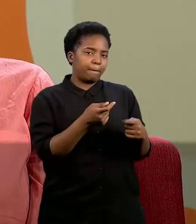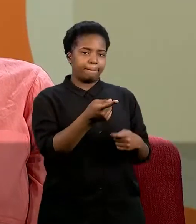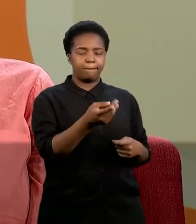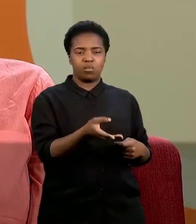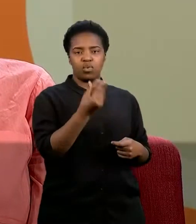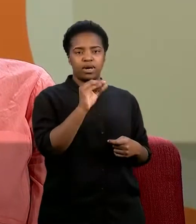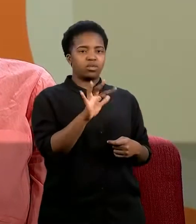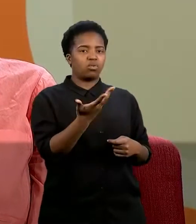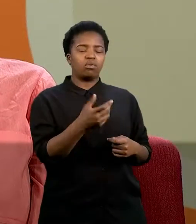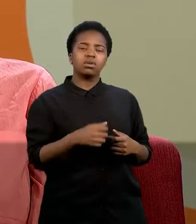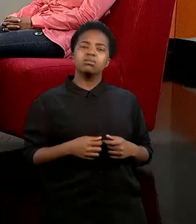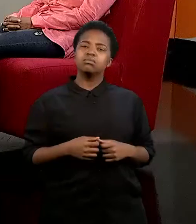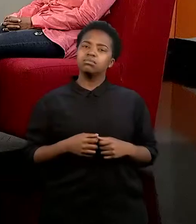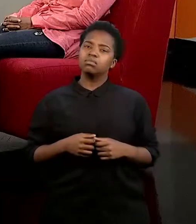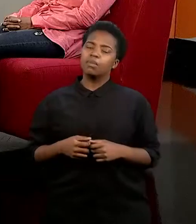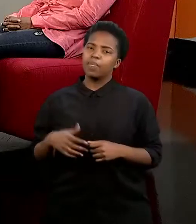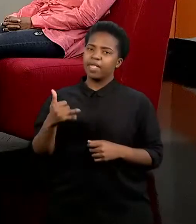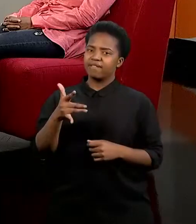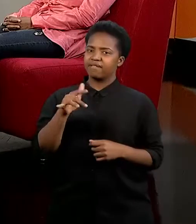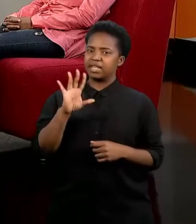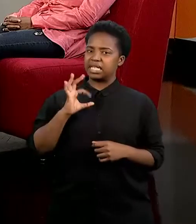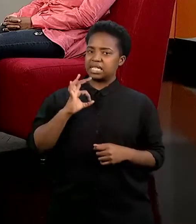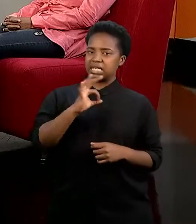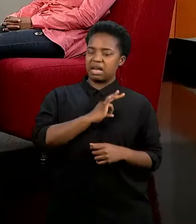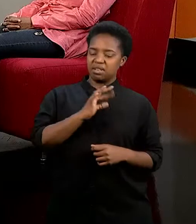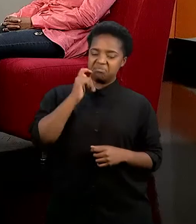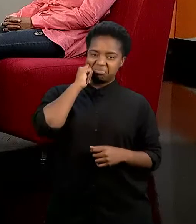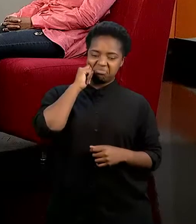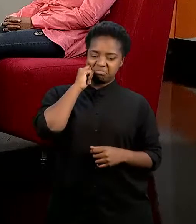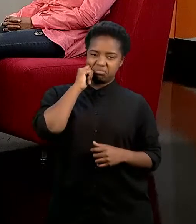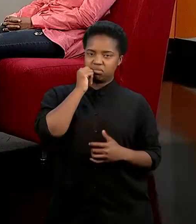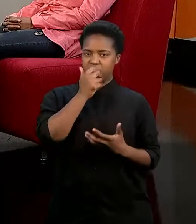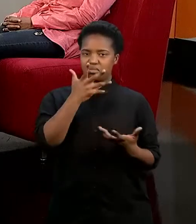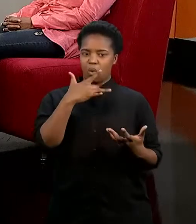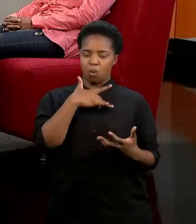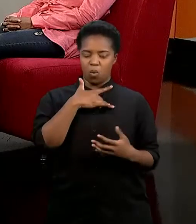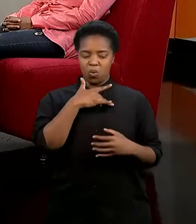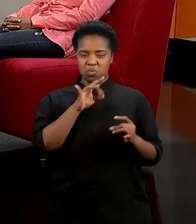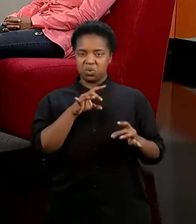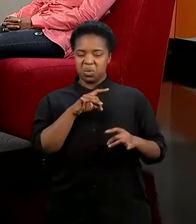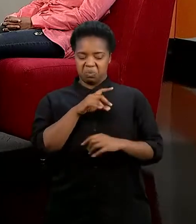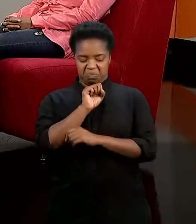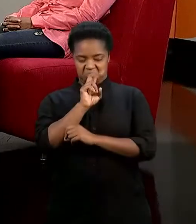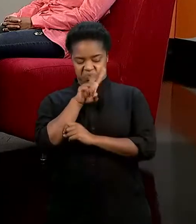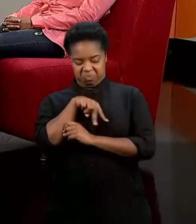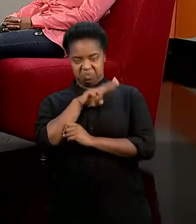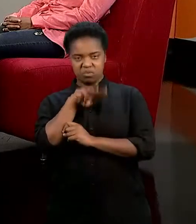a specific shop. Lento oyifunayo uzoyithenga. And the more tolang treatment lo ring staff setting haso tshware handle kapa ha se more accommodative. Wa gutlela